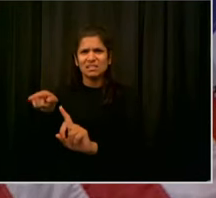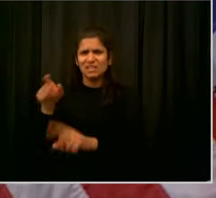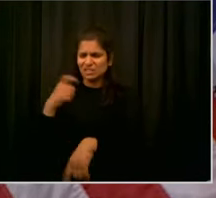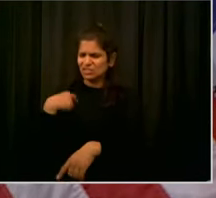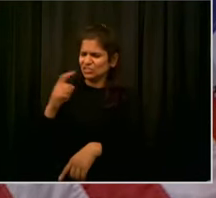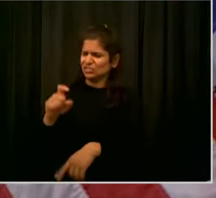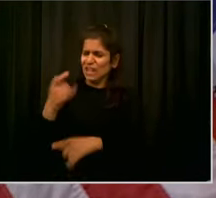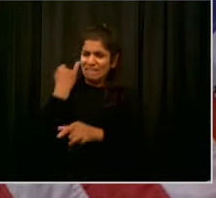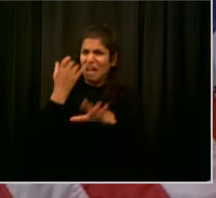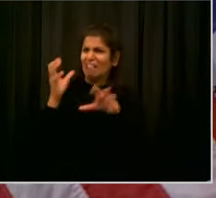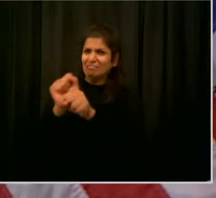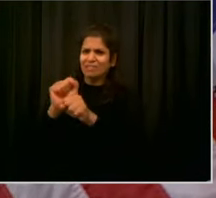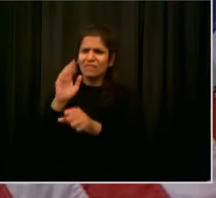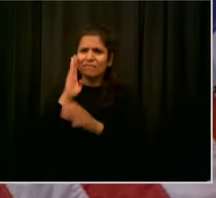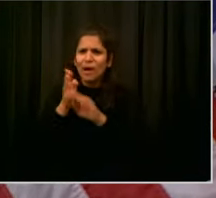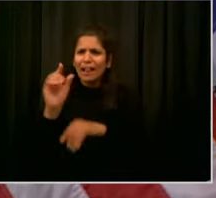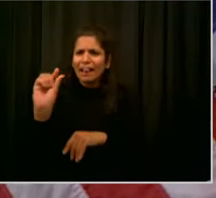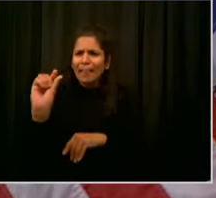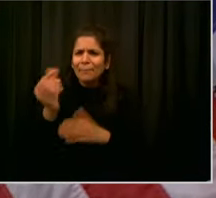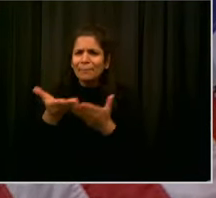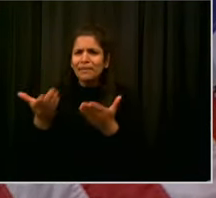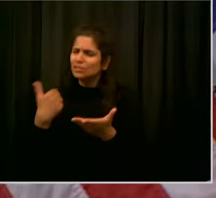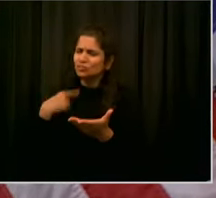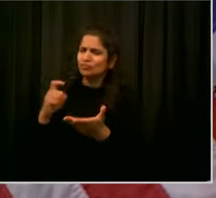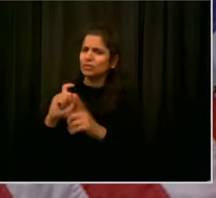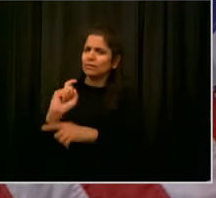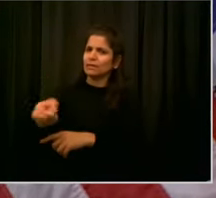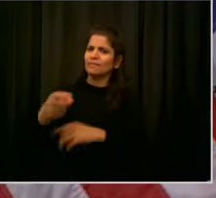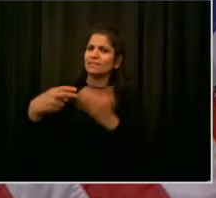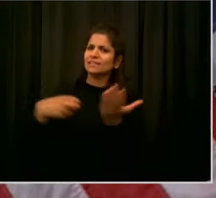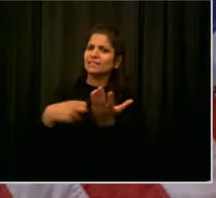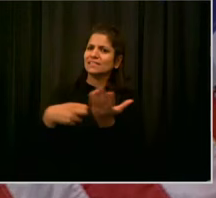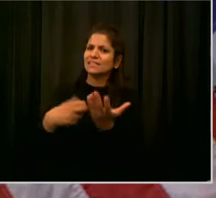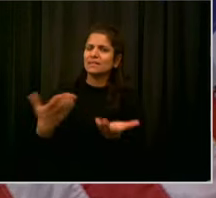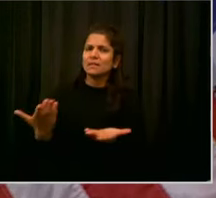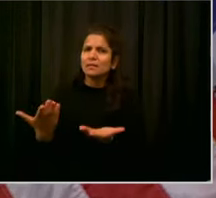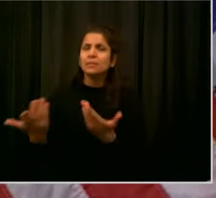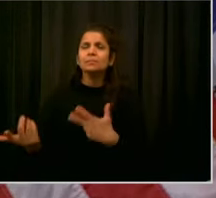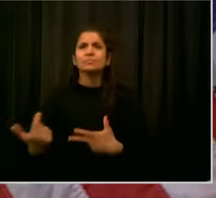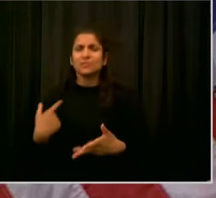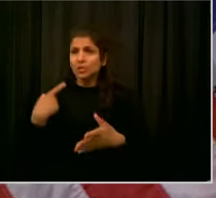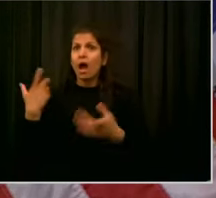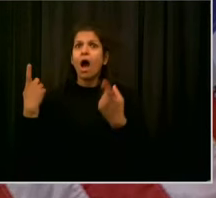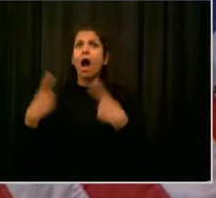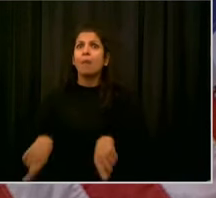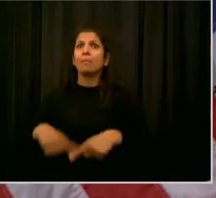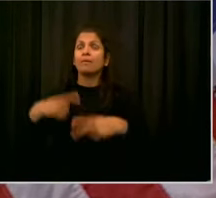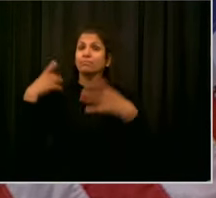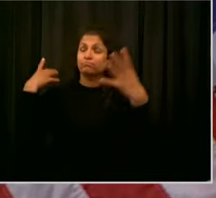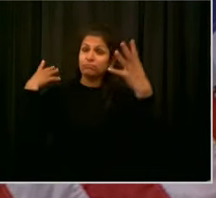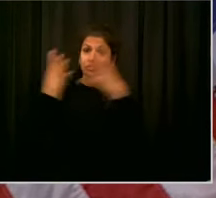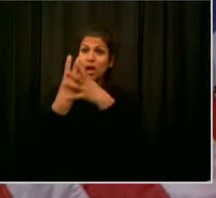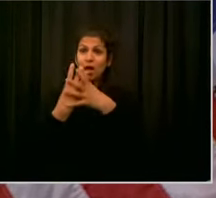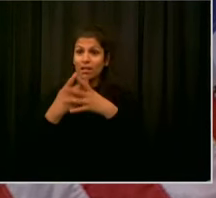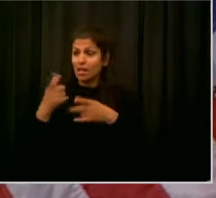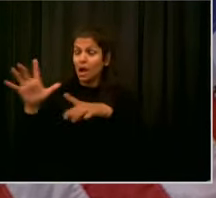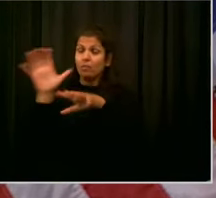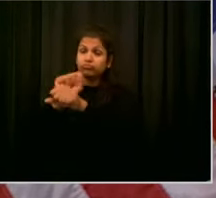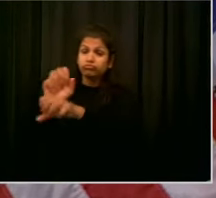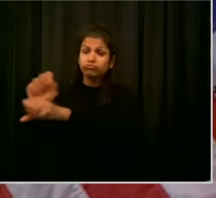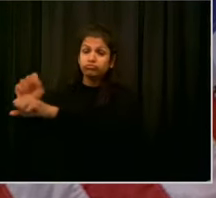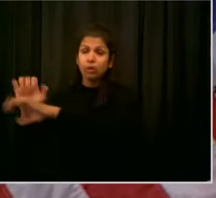those detained and why officers aren't consistently wearing face coverings. Yeah. Okay, Bridget, I'm going to have